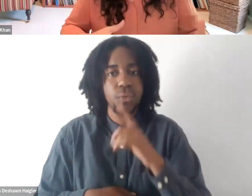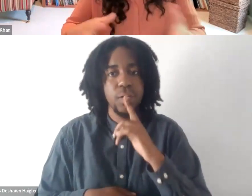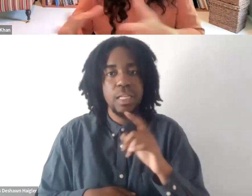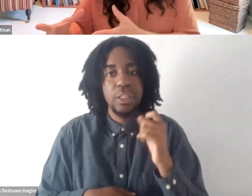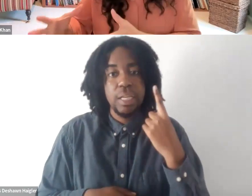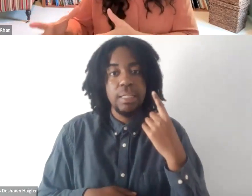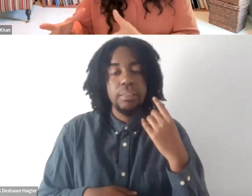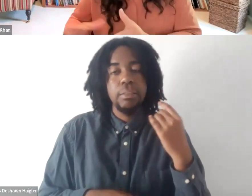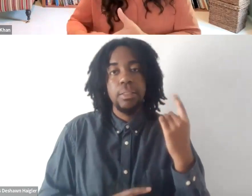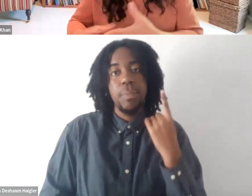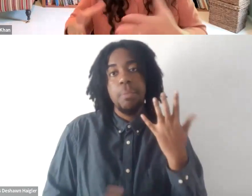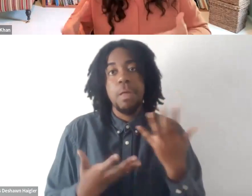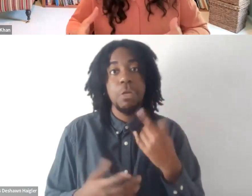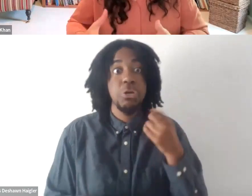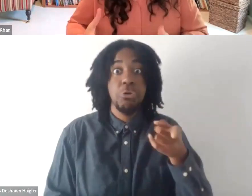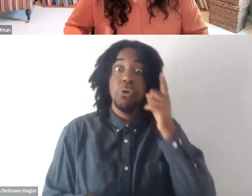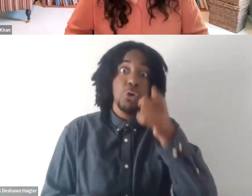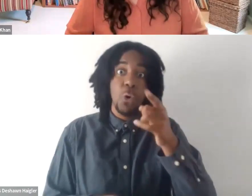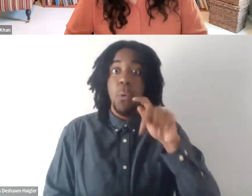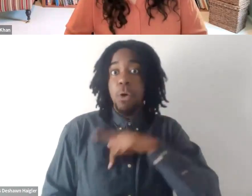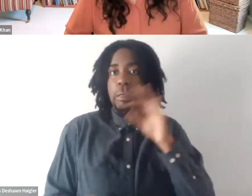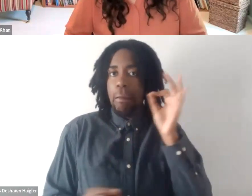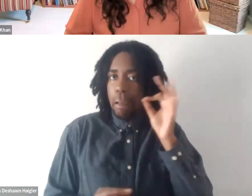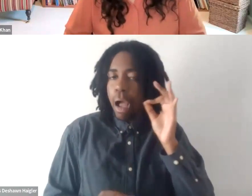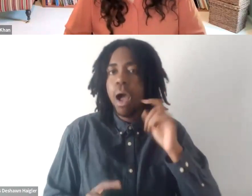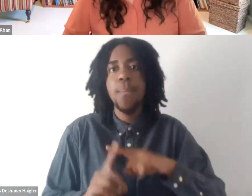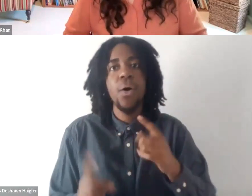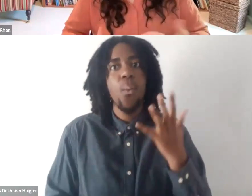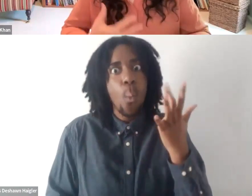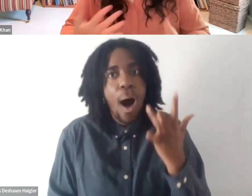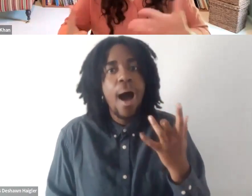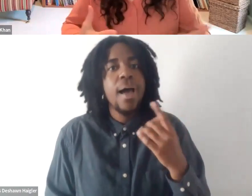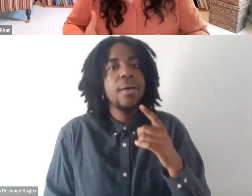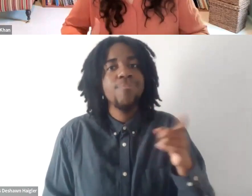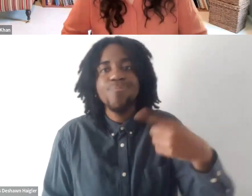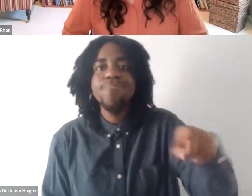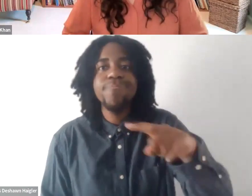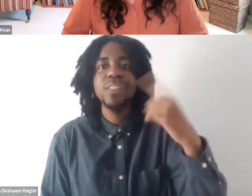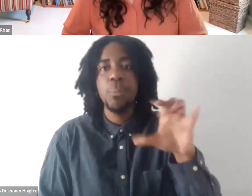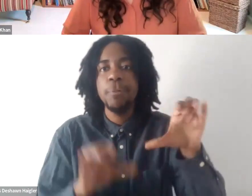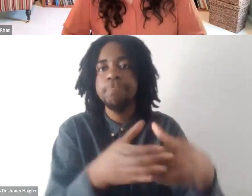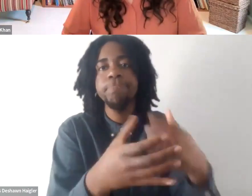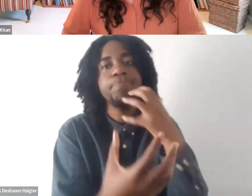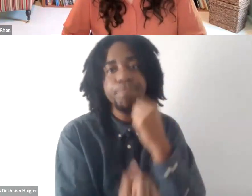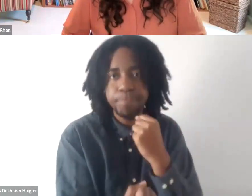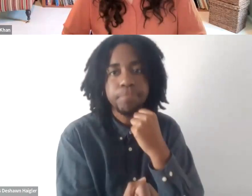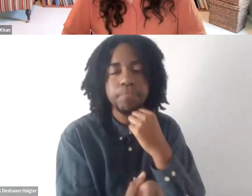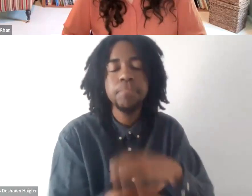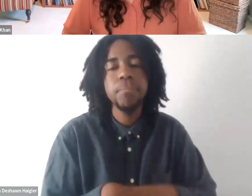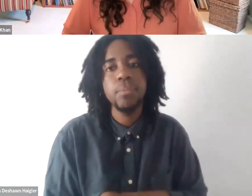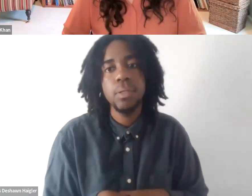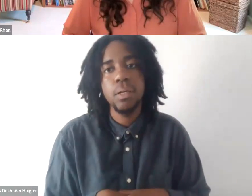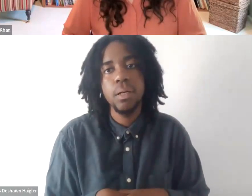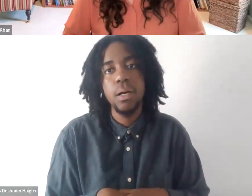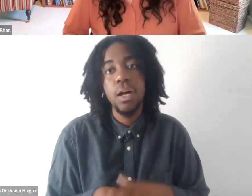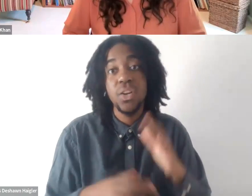even if you're not familiar with, why it means so much to people or how it works. And hopefully that